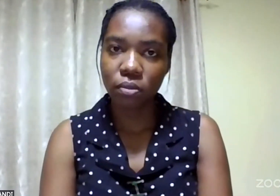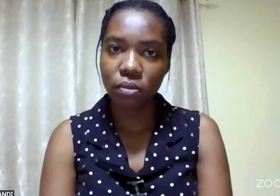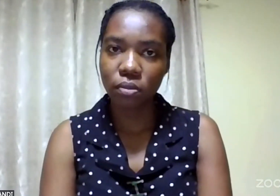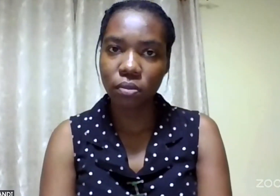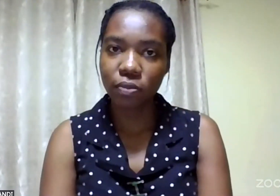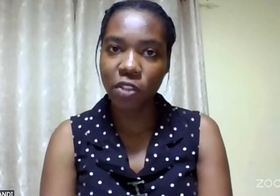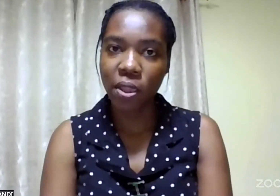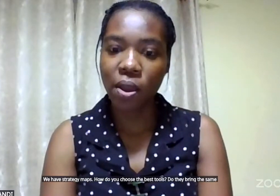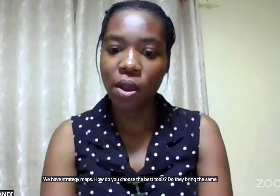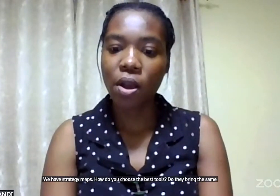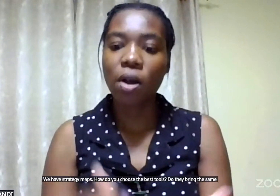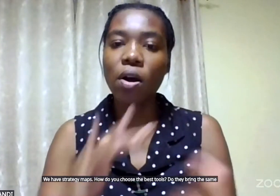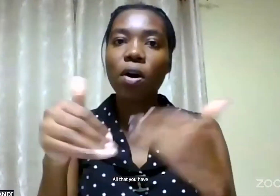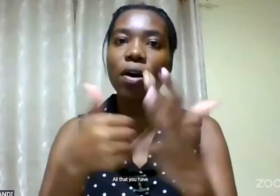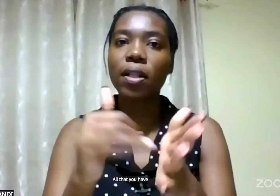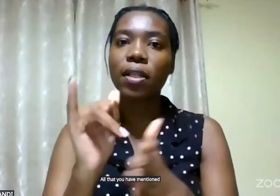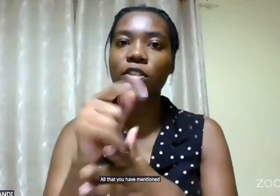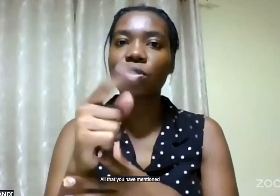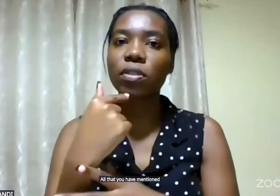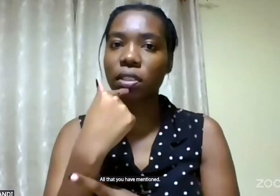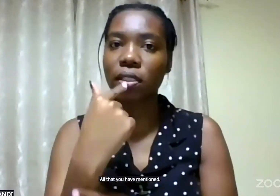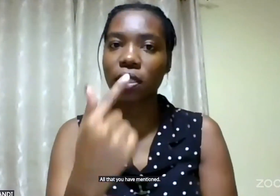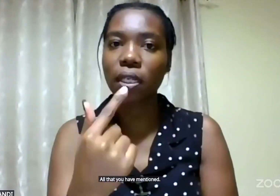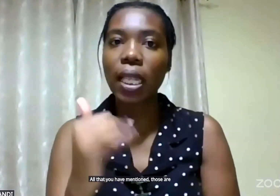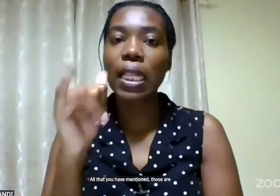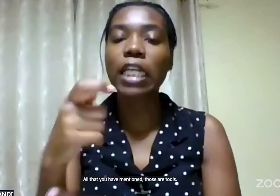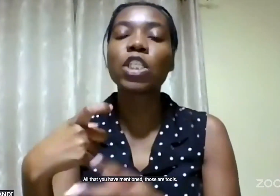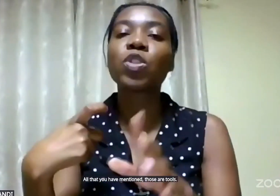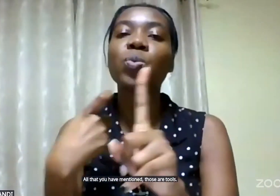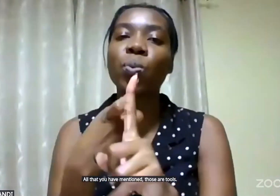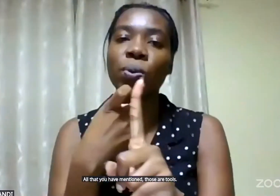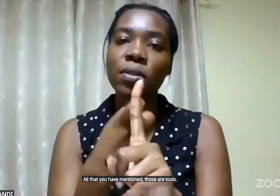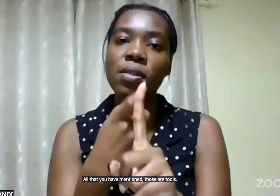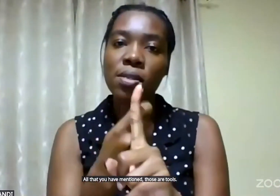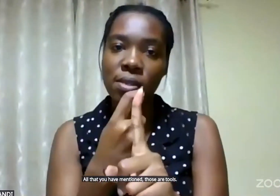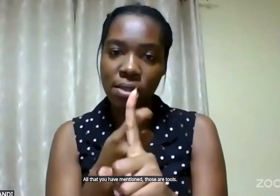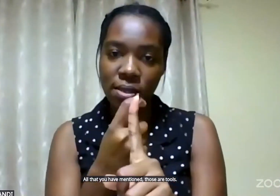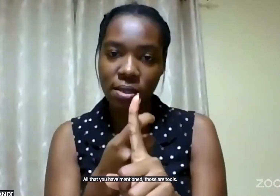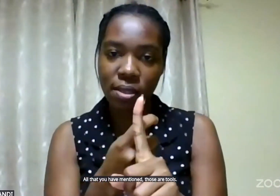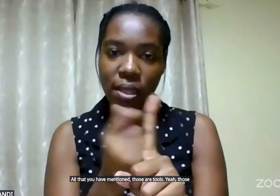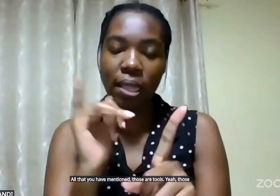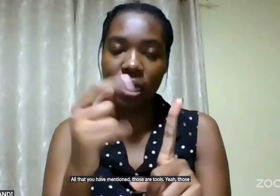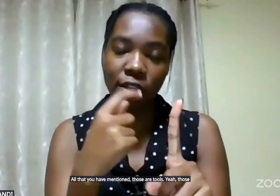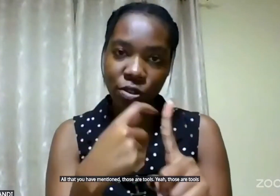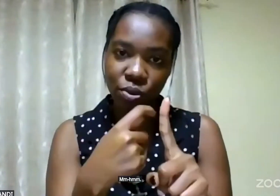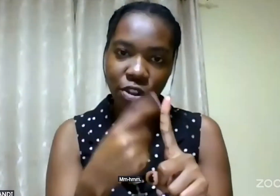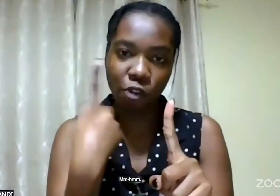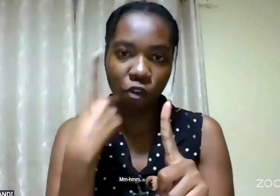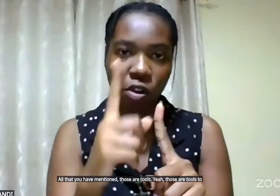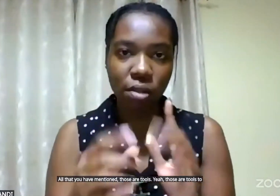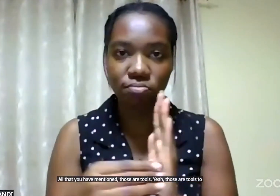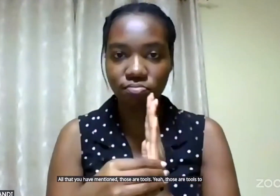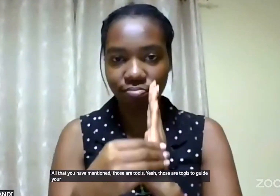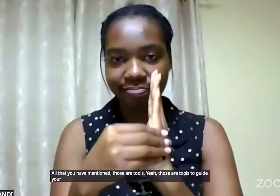All that you have mentioned, those are tools. Yeah, those are tools to guide your